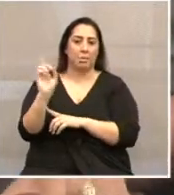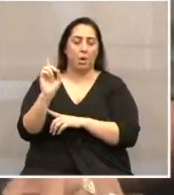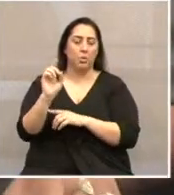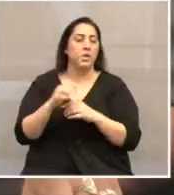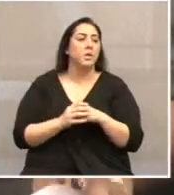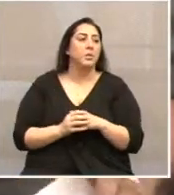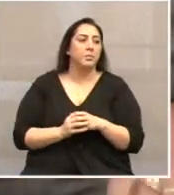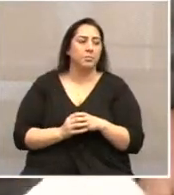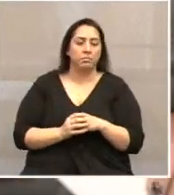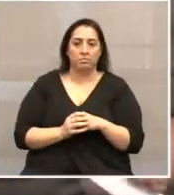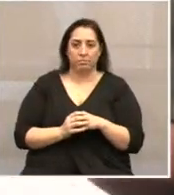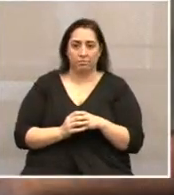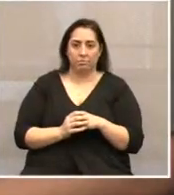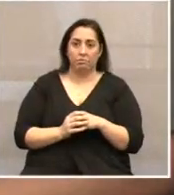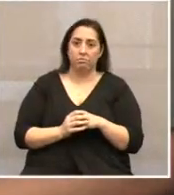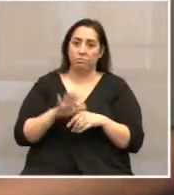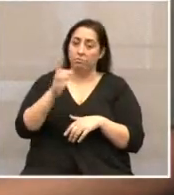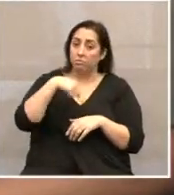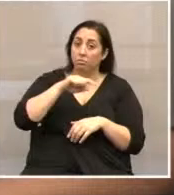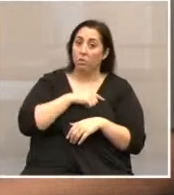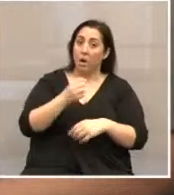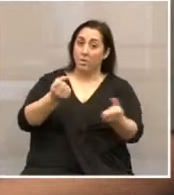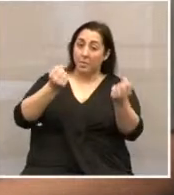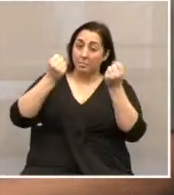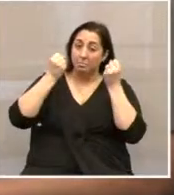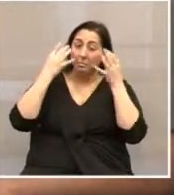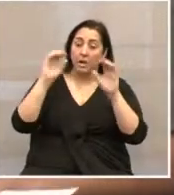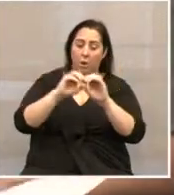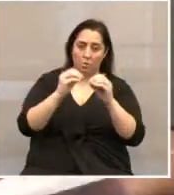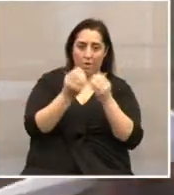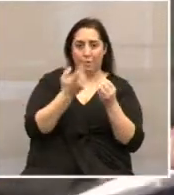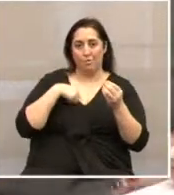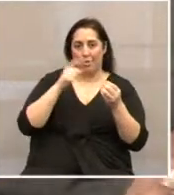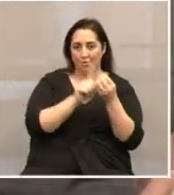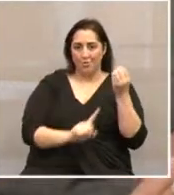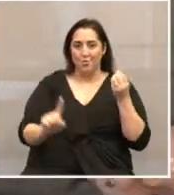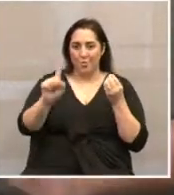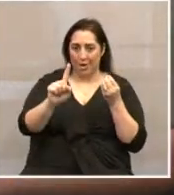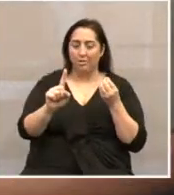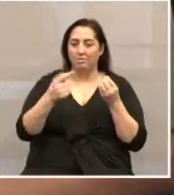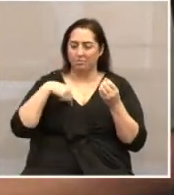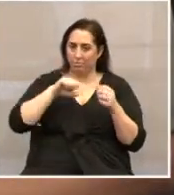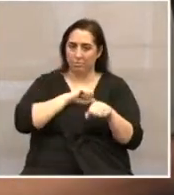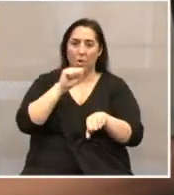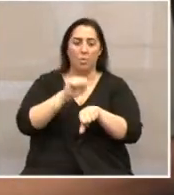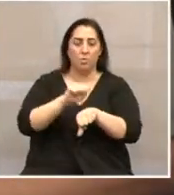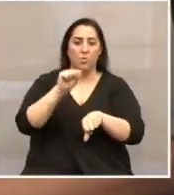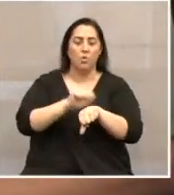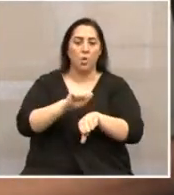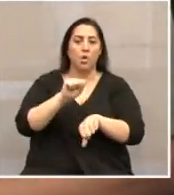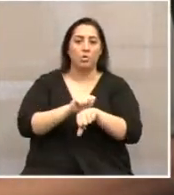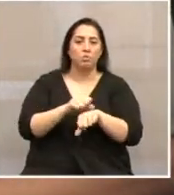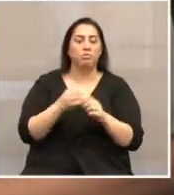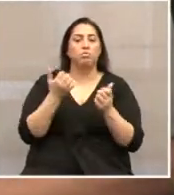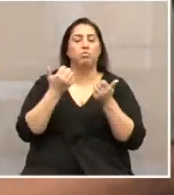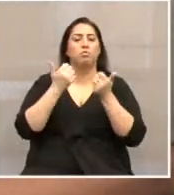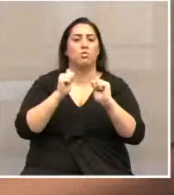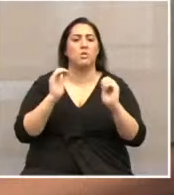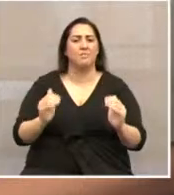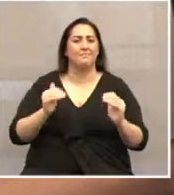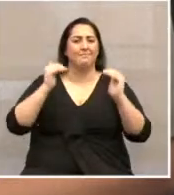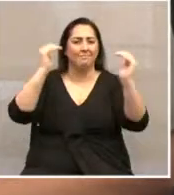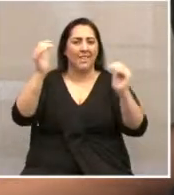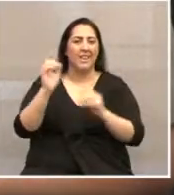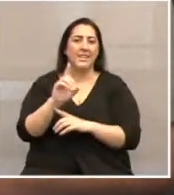It was one of many organizations that worked during the last election to advance democracy, to make sure